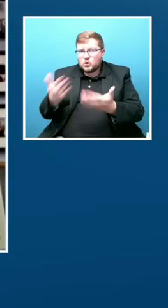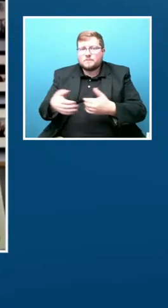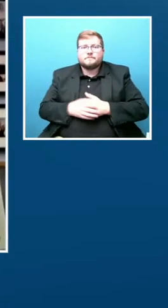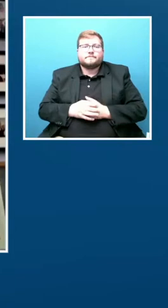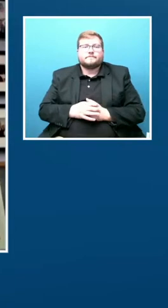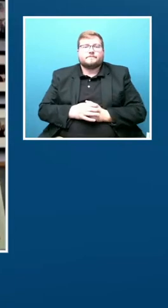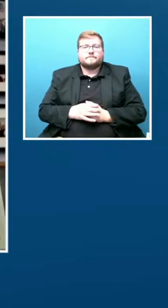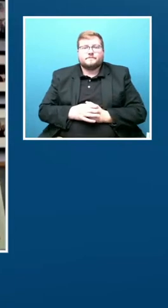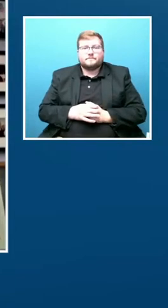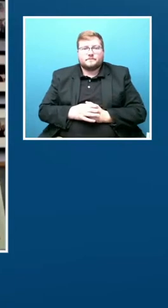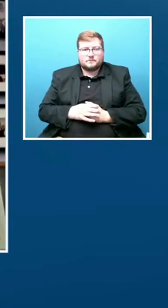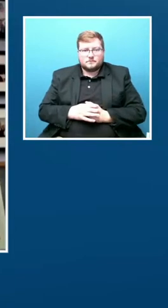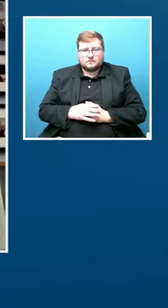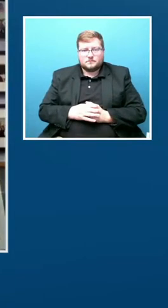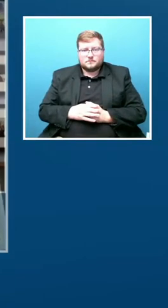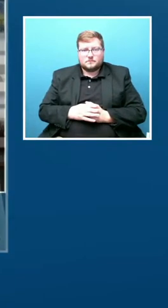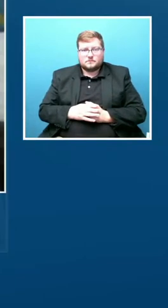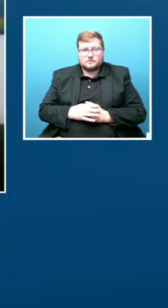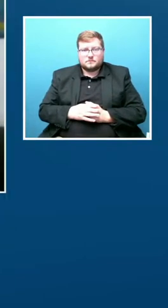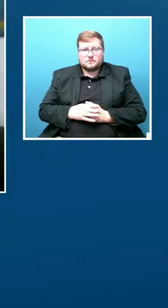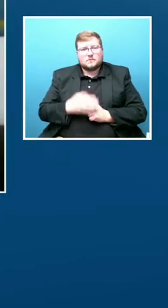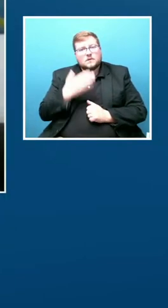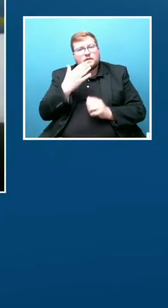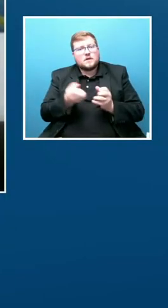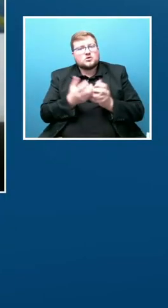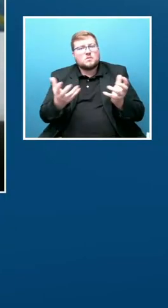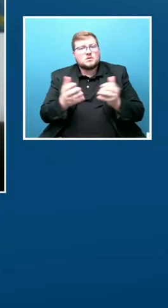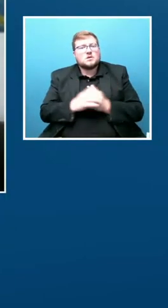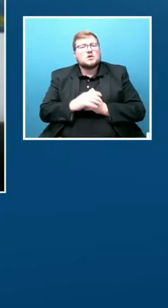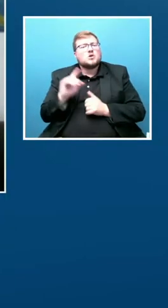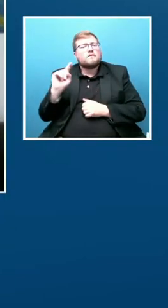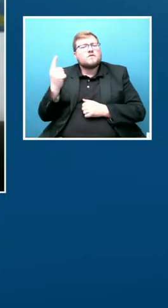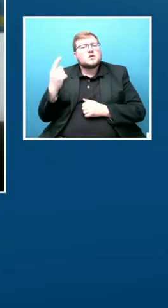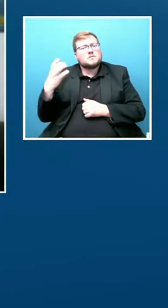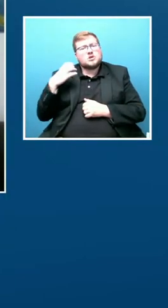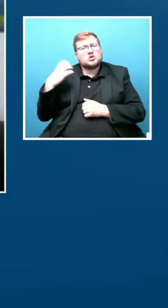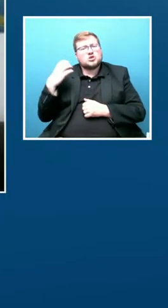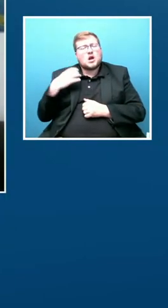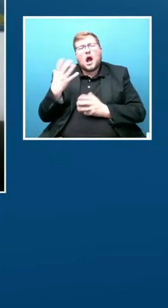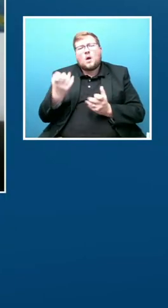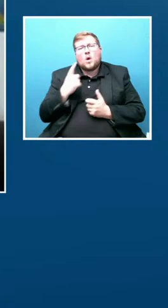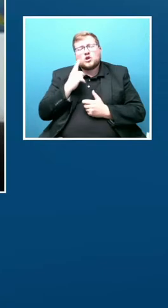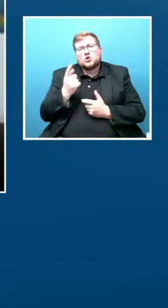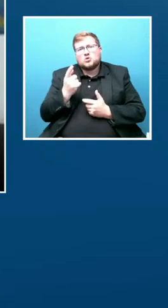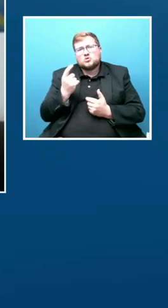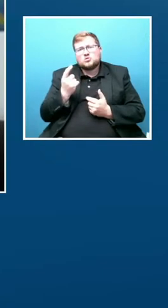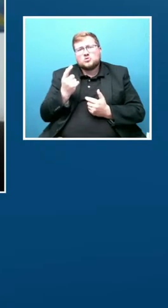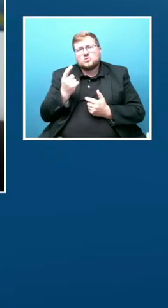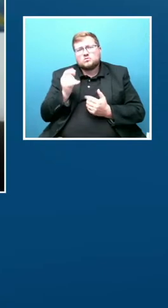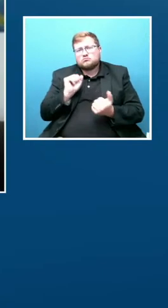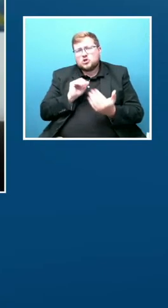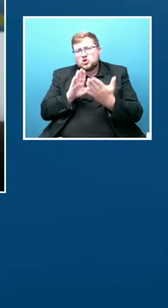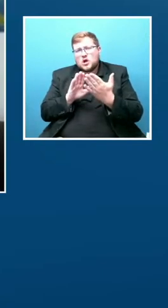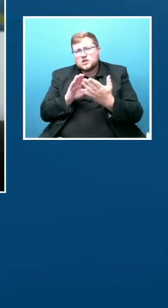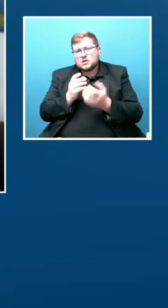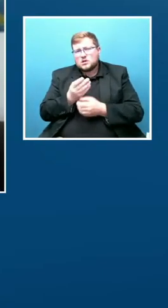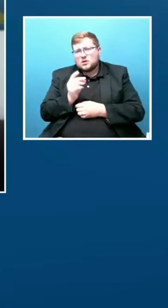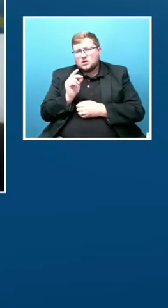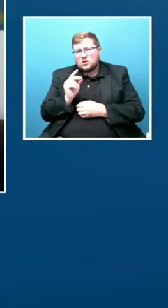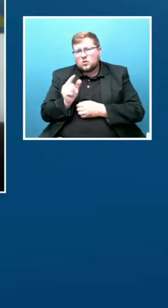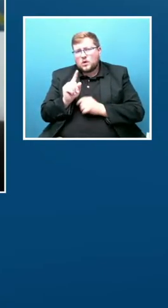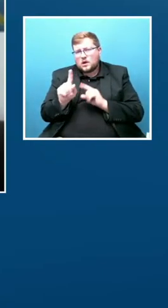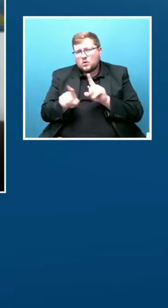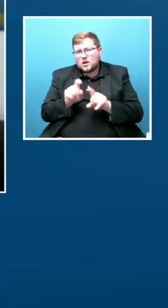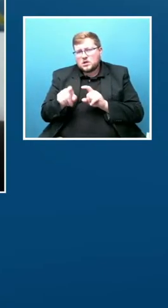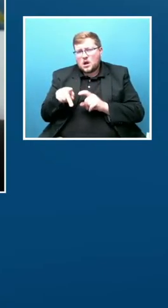The floor is yours. Thank you so much. First, Mr. Chair, I'd like to address a quick question to staff or the parliamentarian.